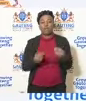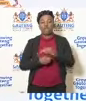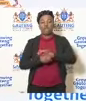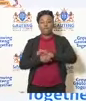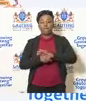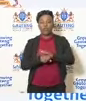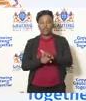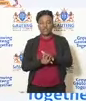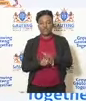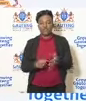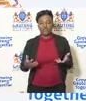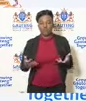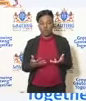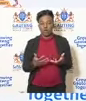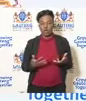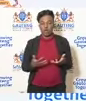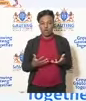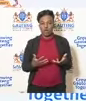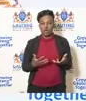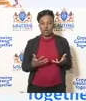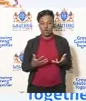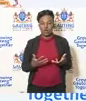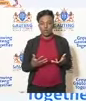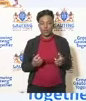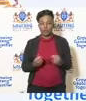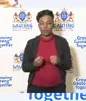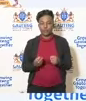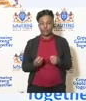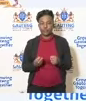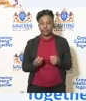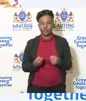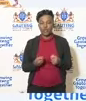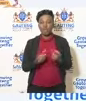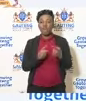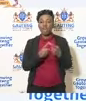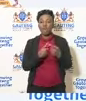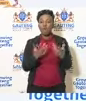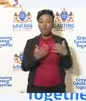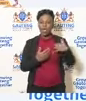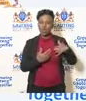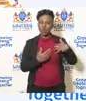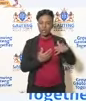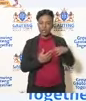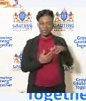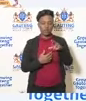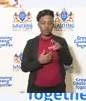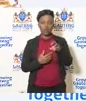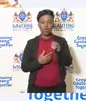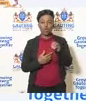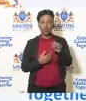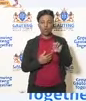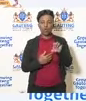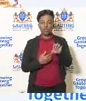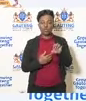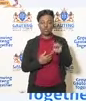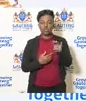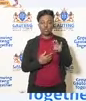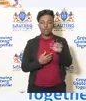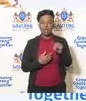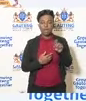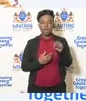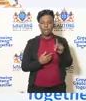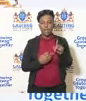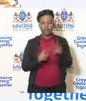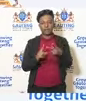There is an area that is from Rosebank to the CBD of Johannesburg and to